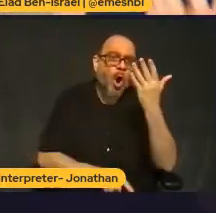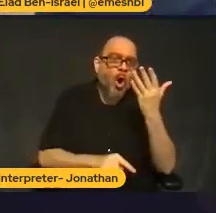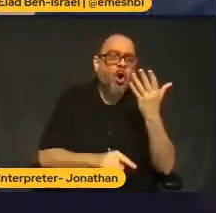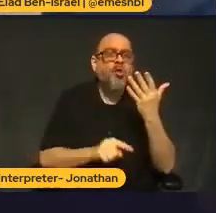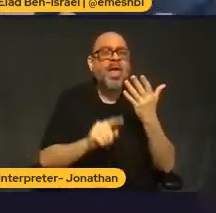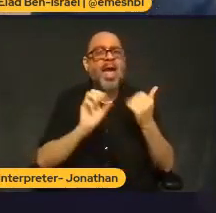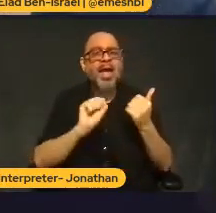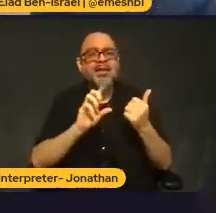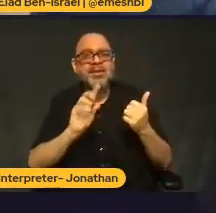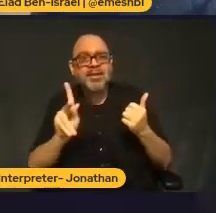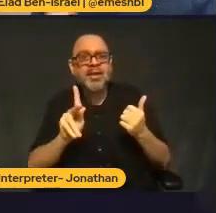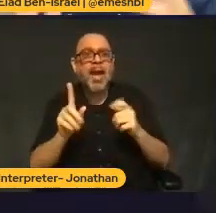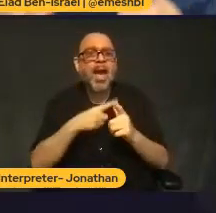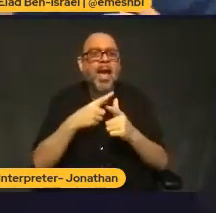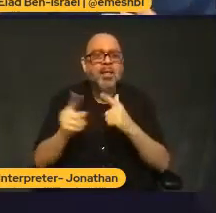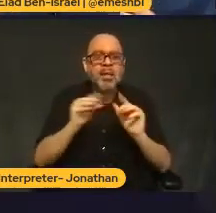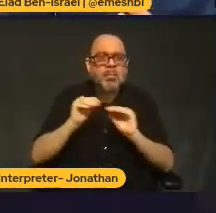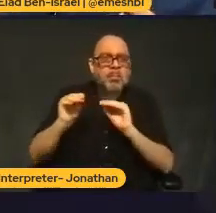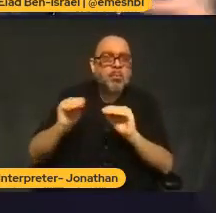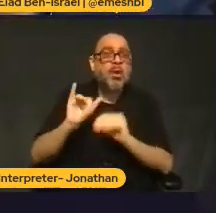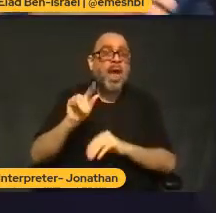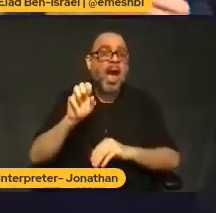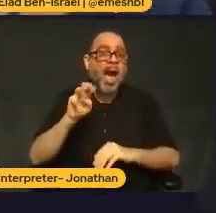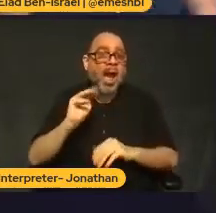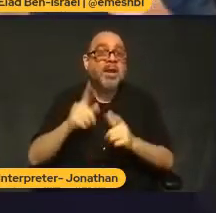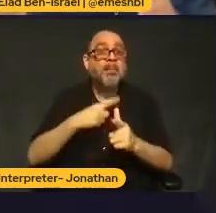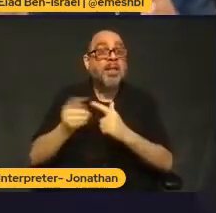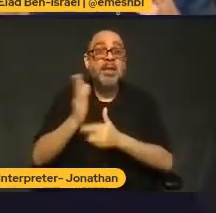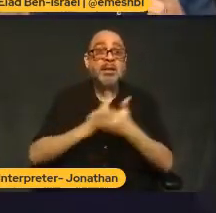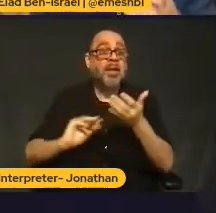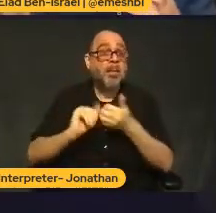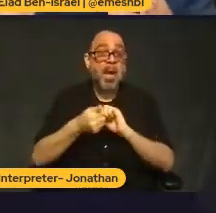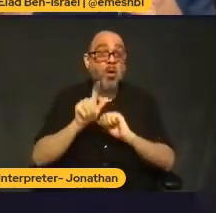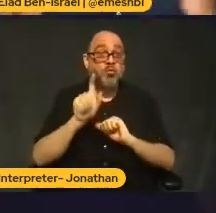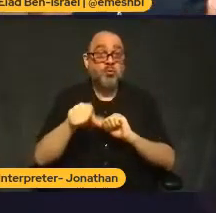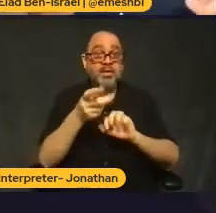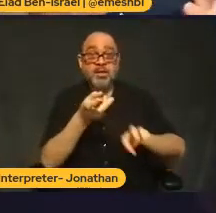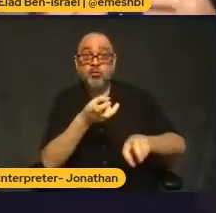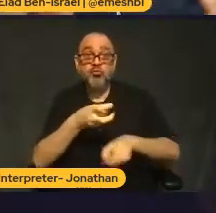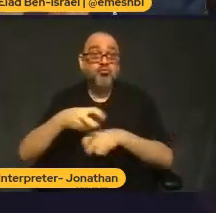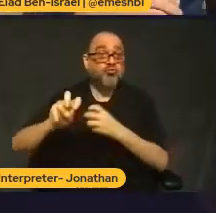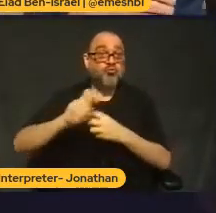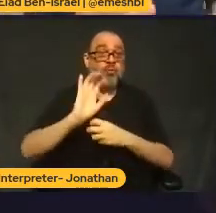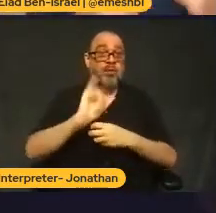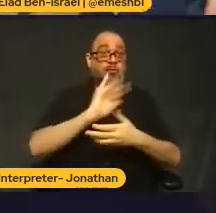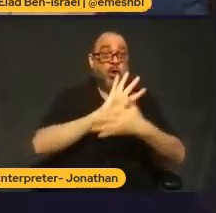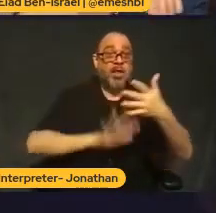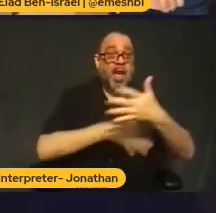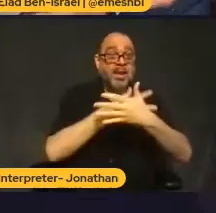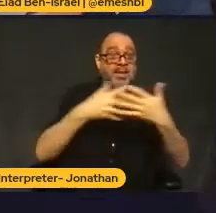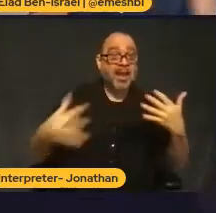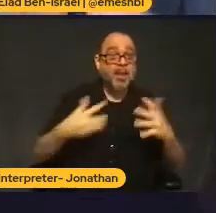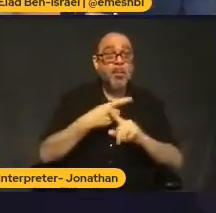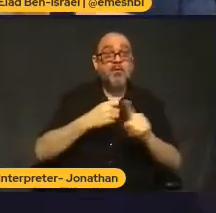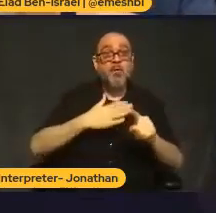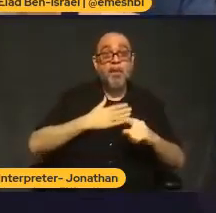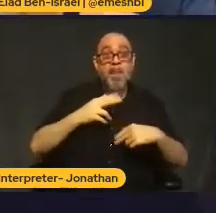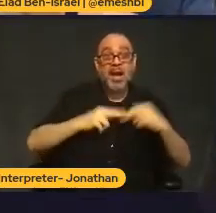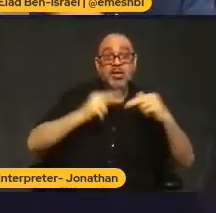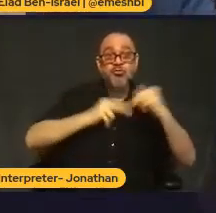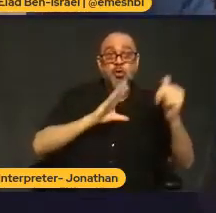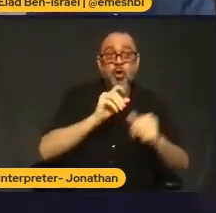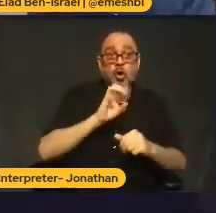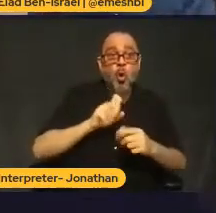then put an item. And then you need to somehow like transfer the table name from my construction code to my